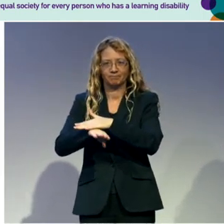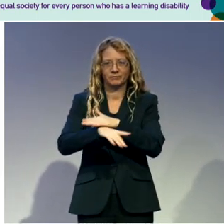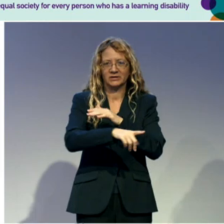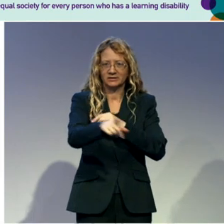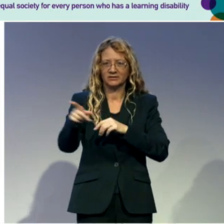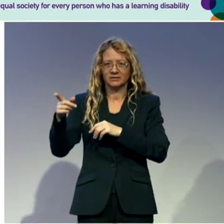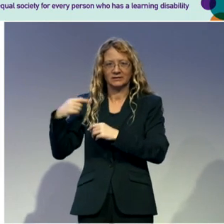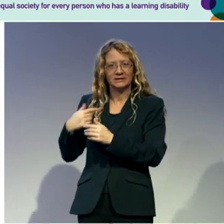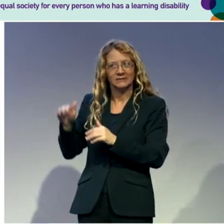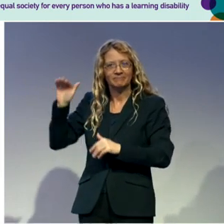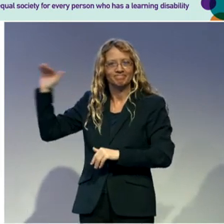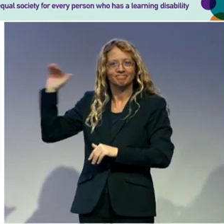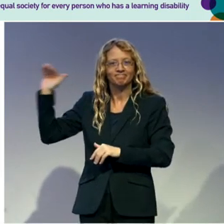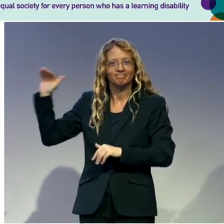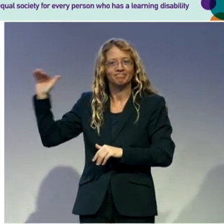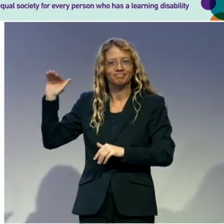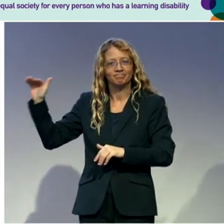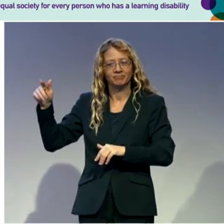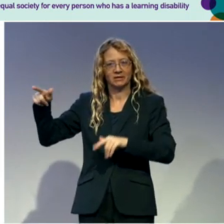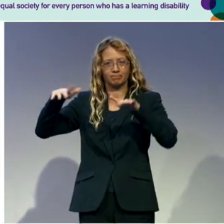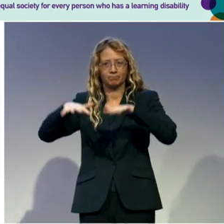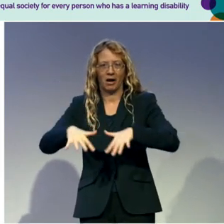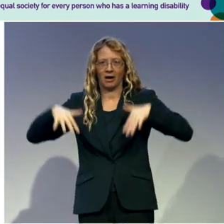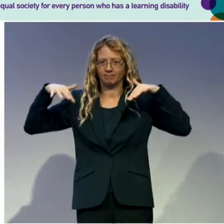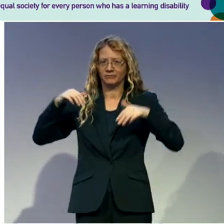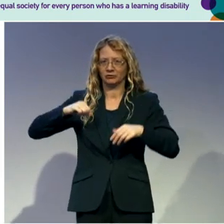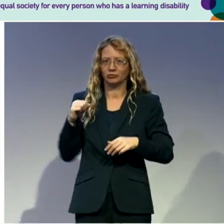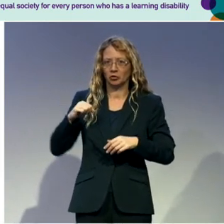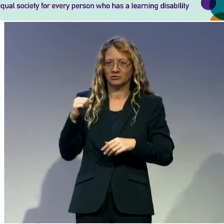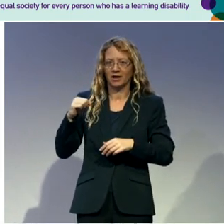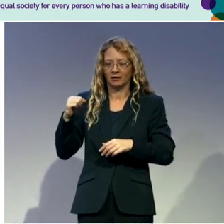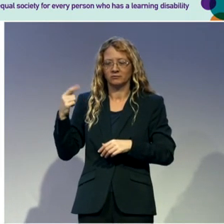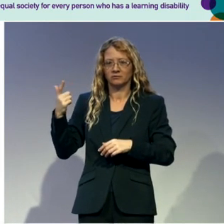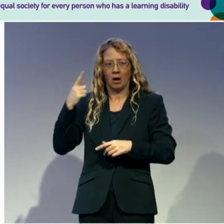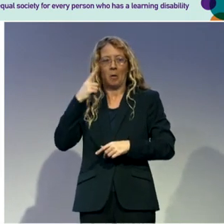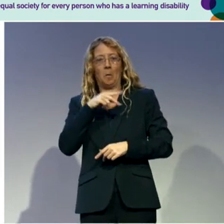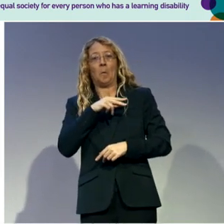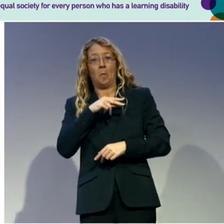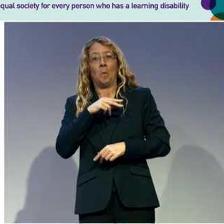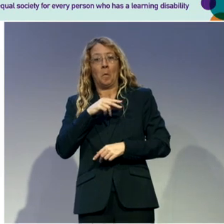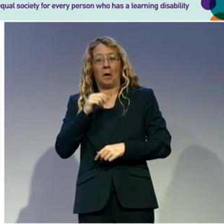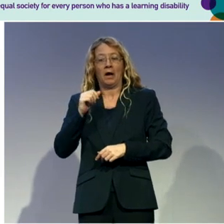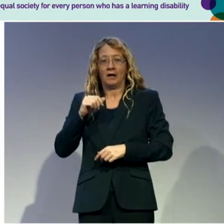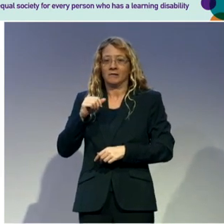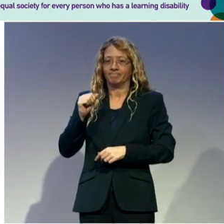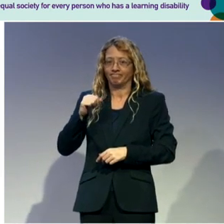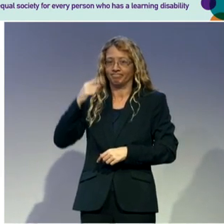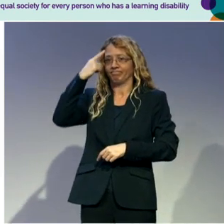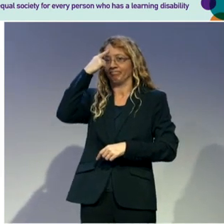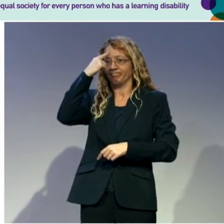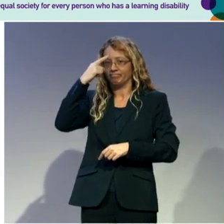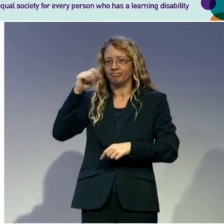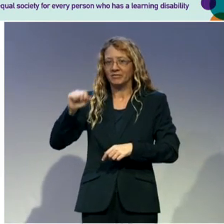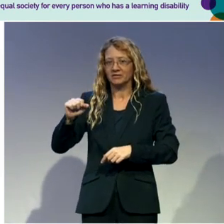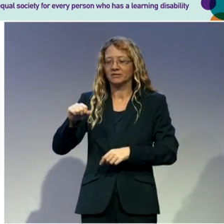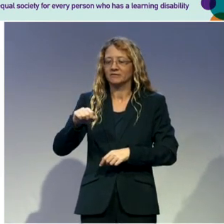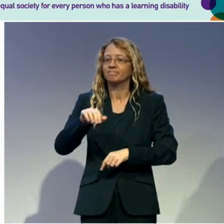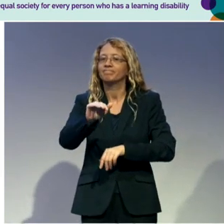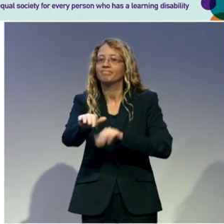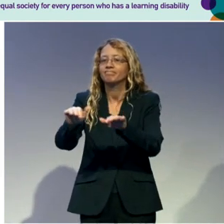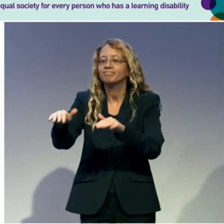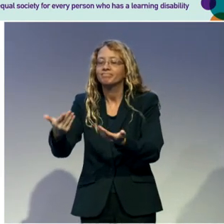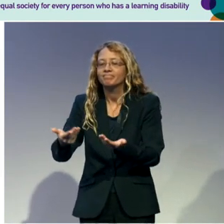inform and change public policy and hold their representatives to account. That is the legacy of Enable the Vote, and long may it continue.